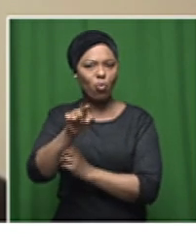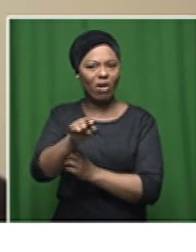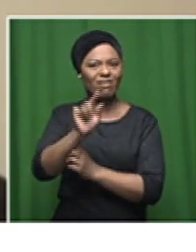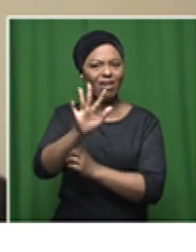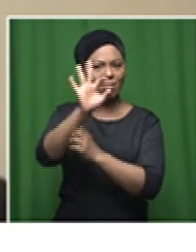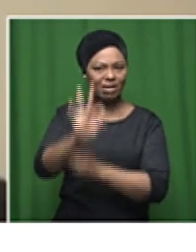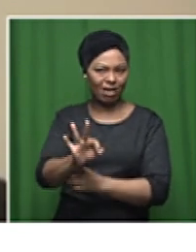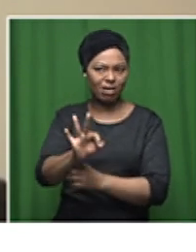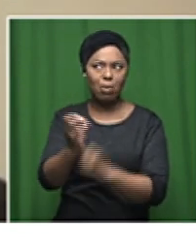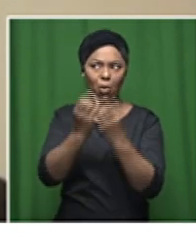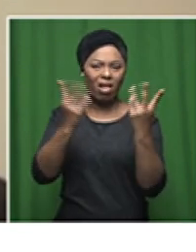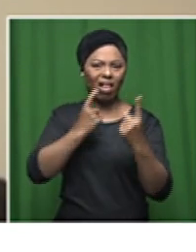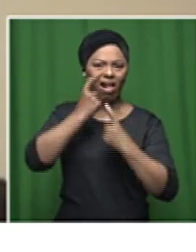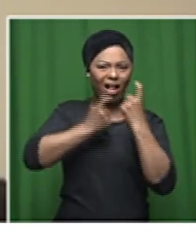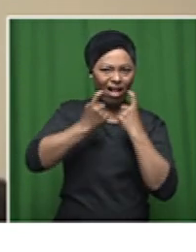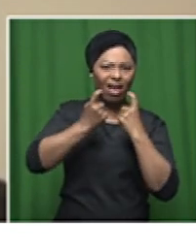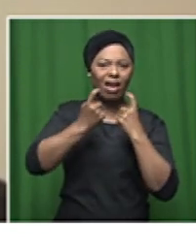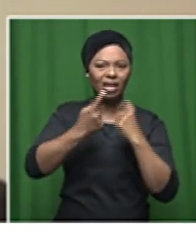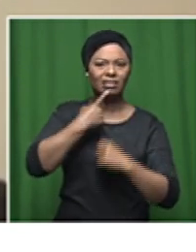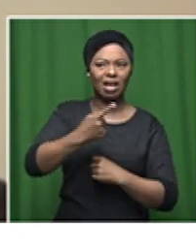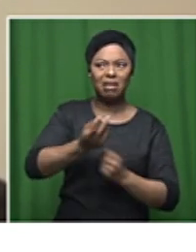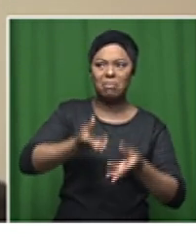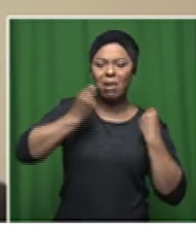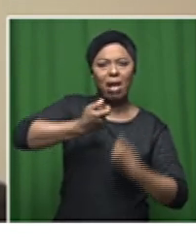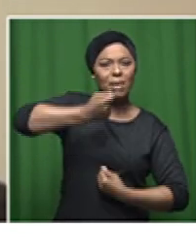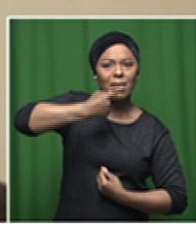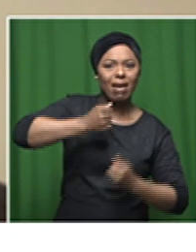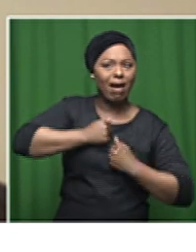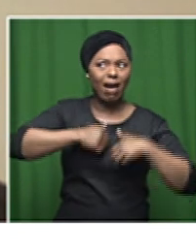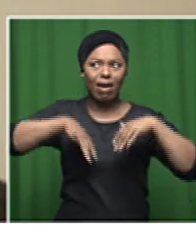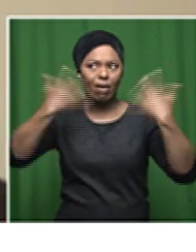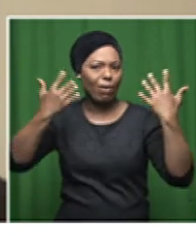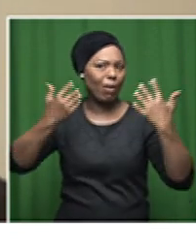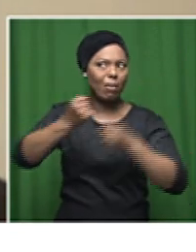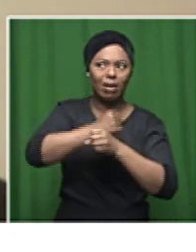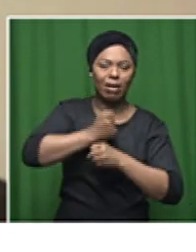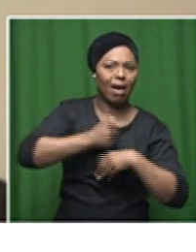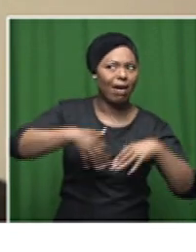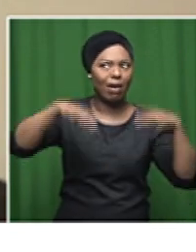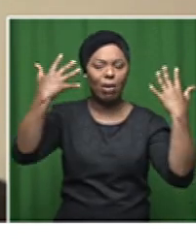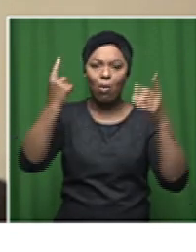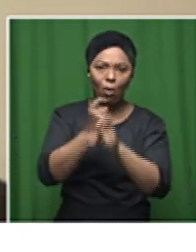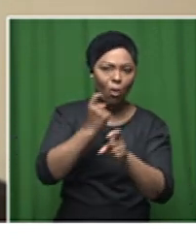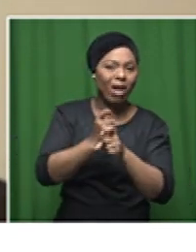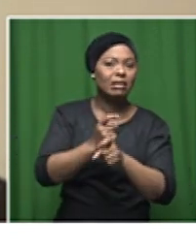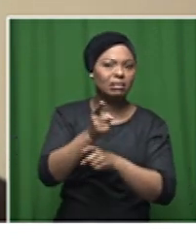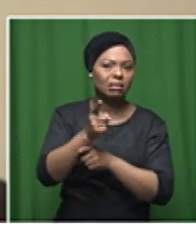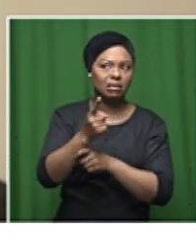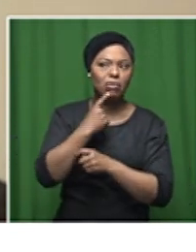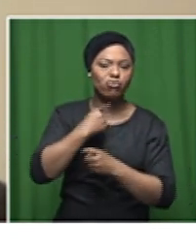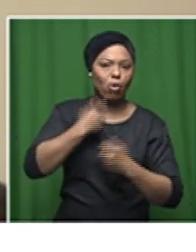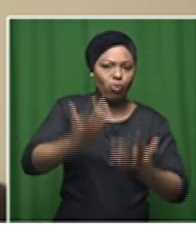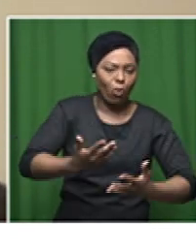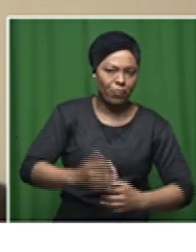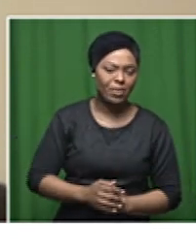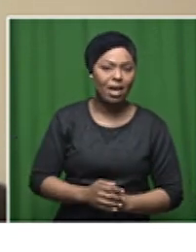82.5% complained about not accessing their medication. And that shows that in most